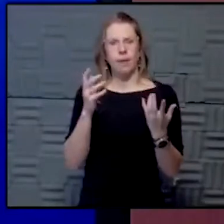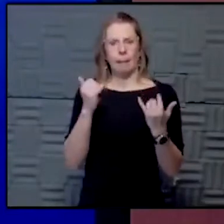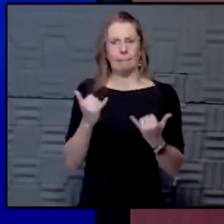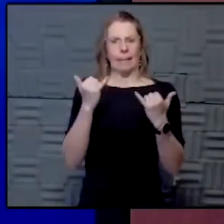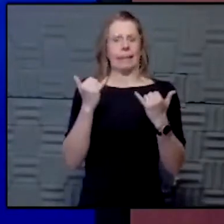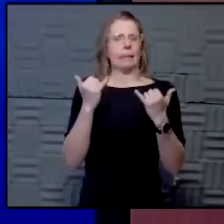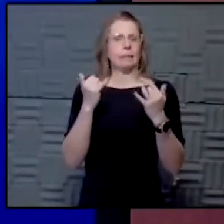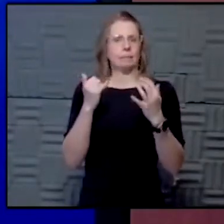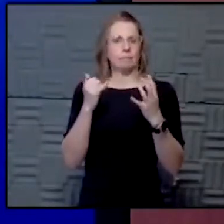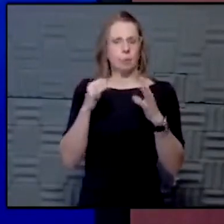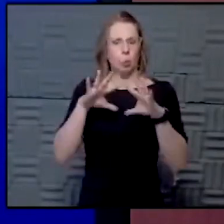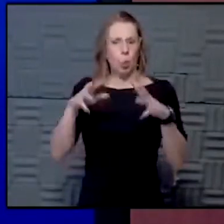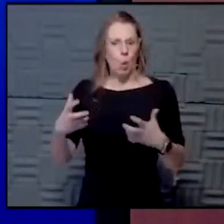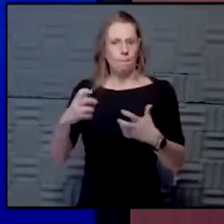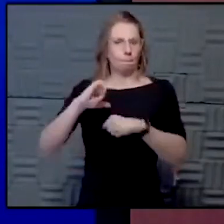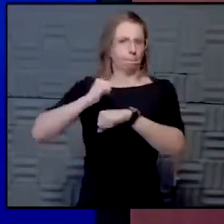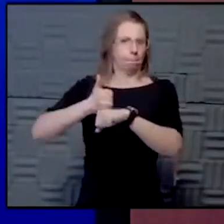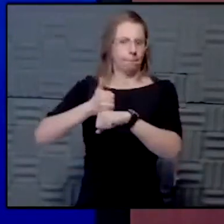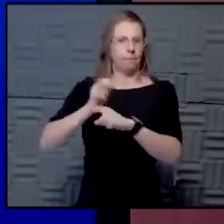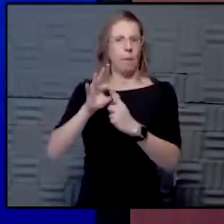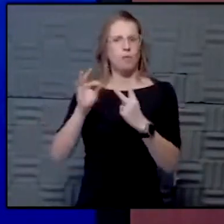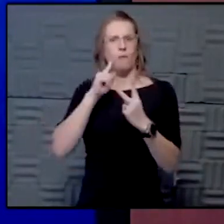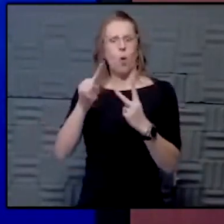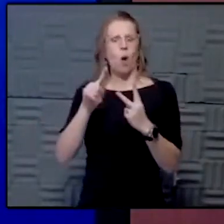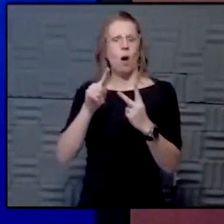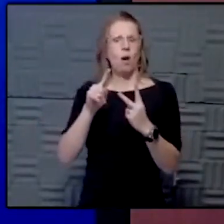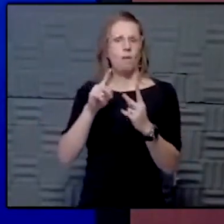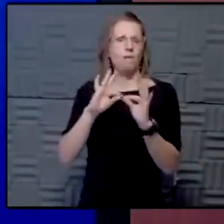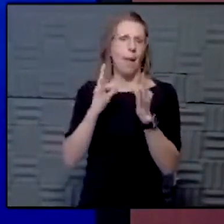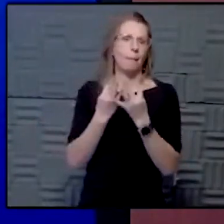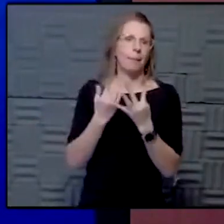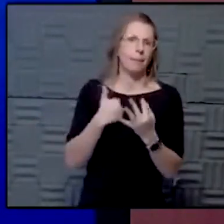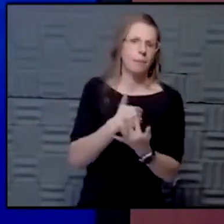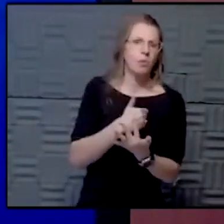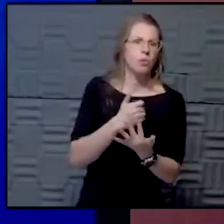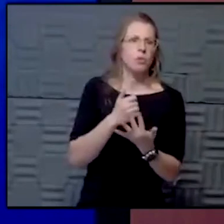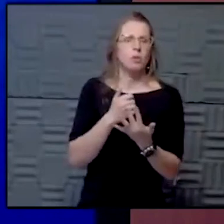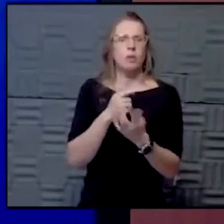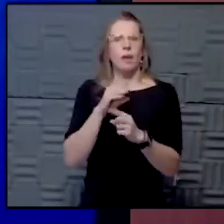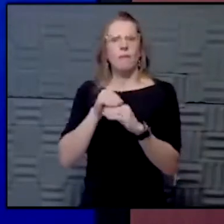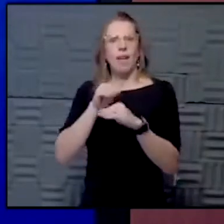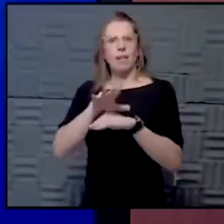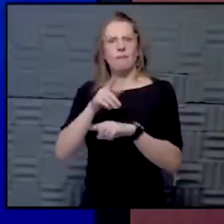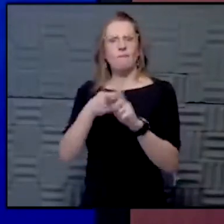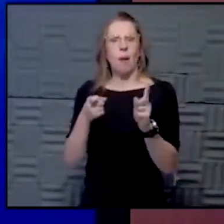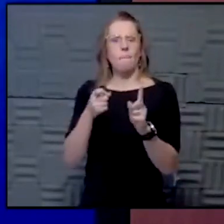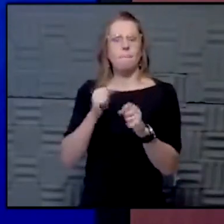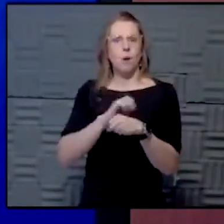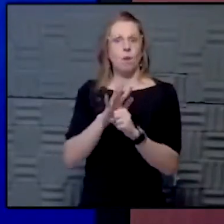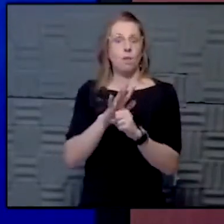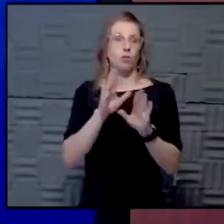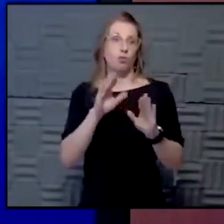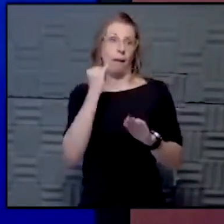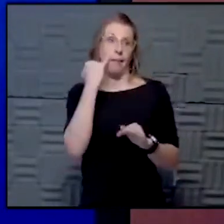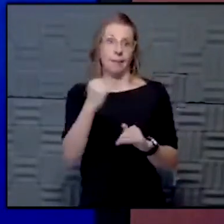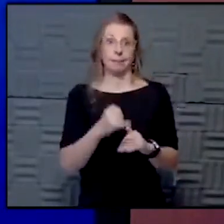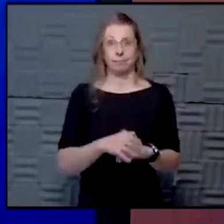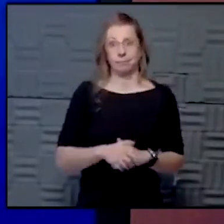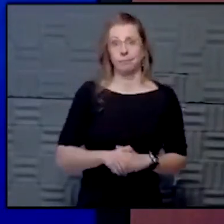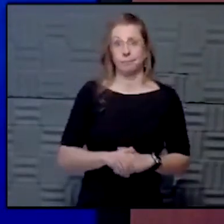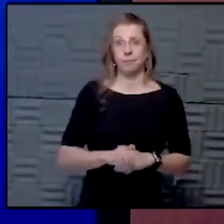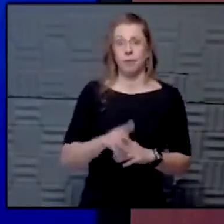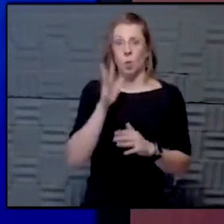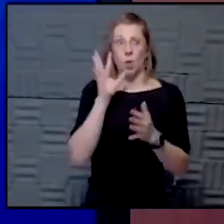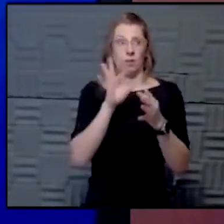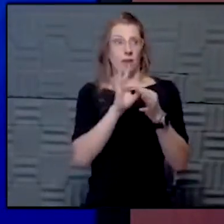sort of group option for caregivers or family members affected. But it's a great question, and I think Great idea. We'll connect with